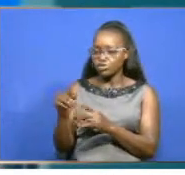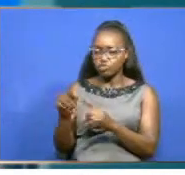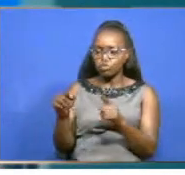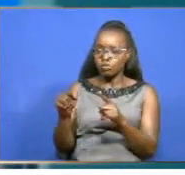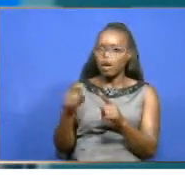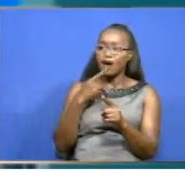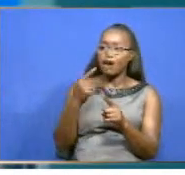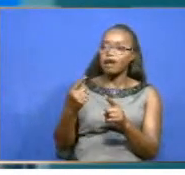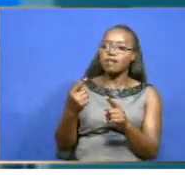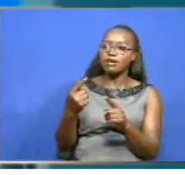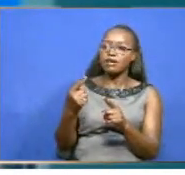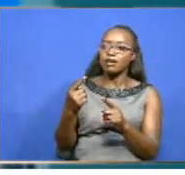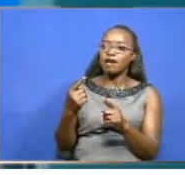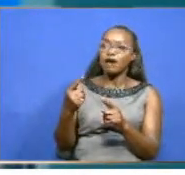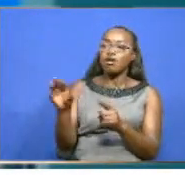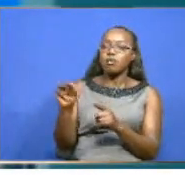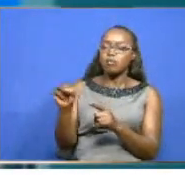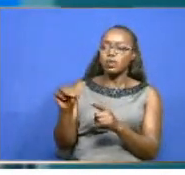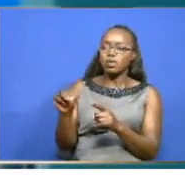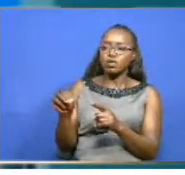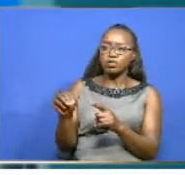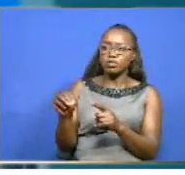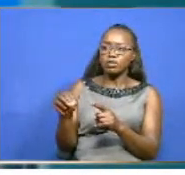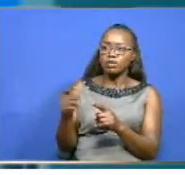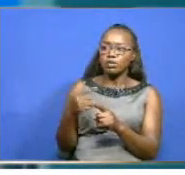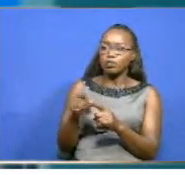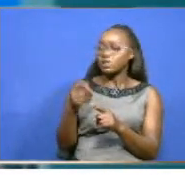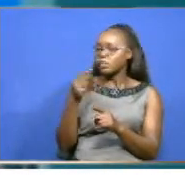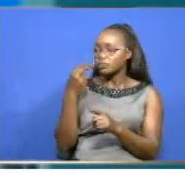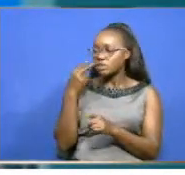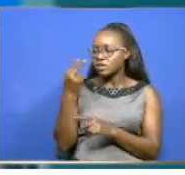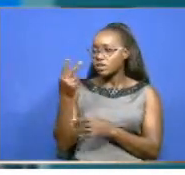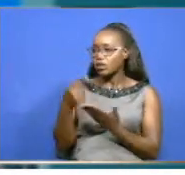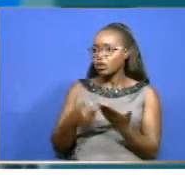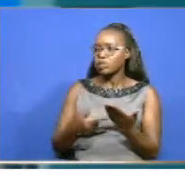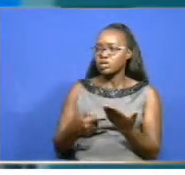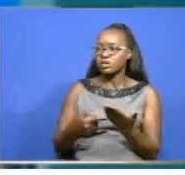that. So, but what I really want to see is that